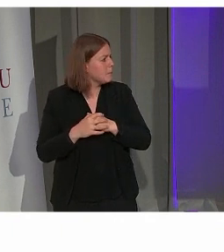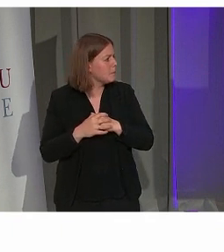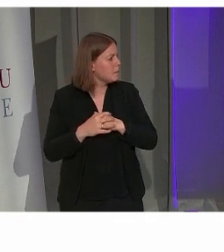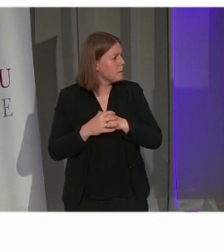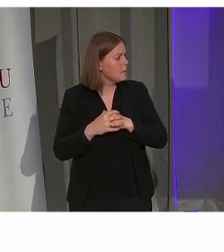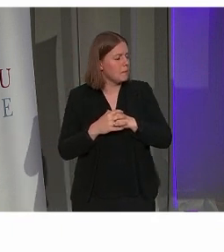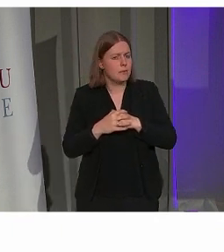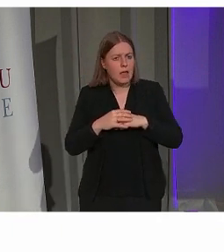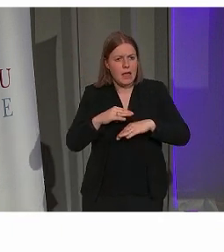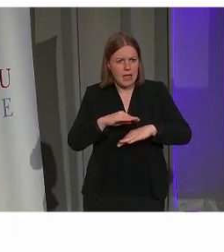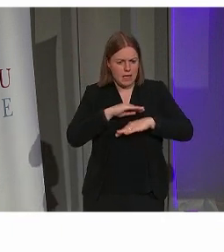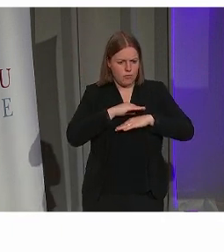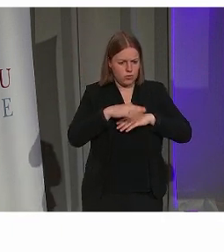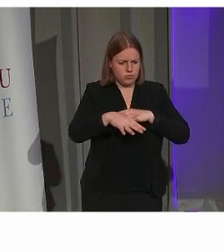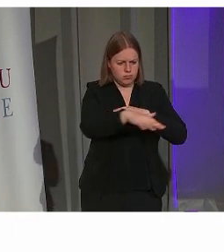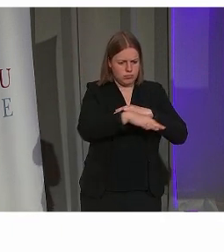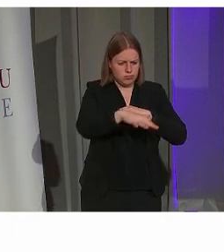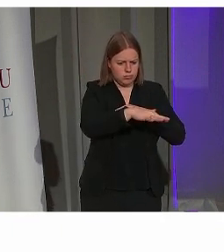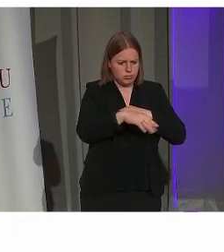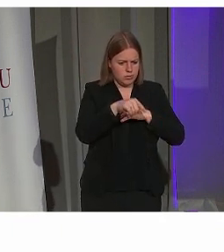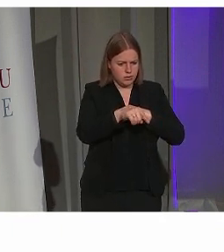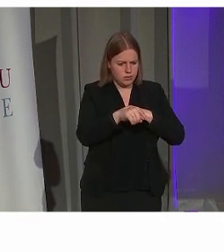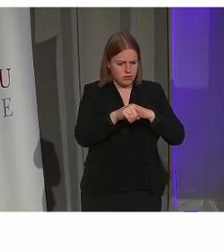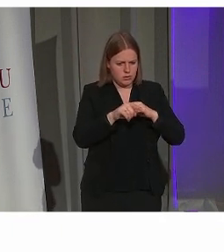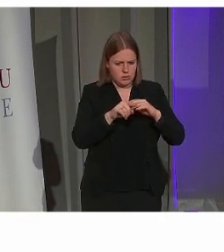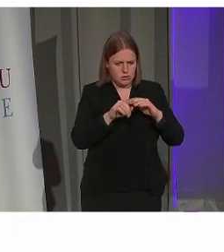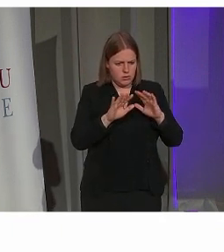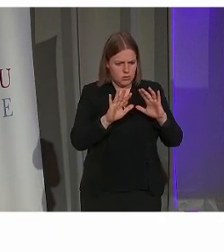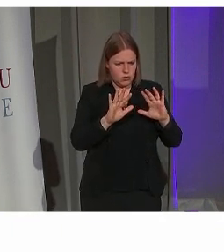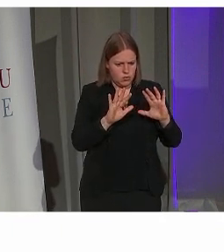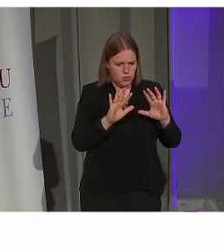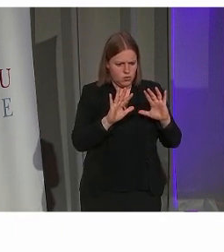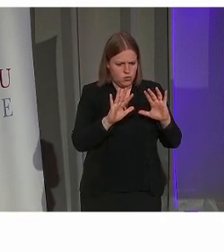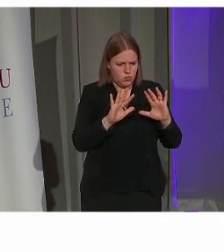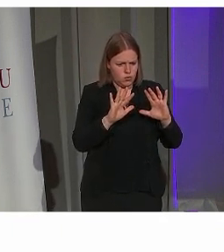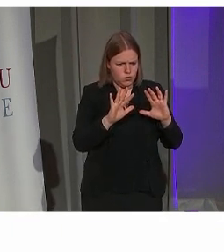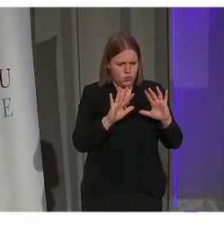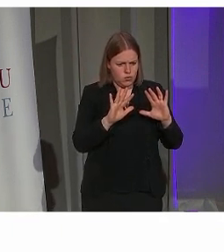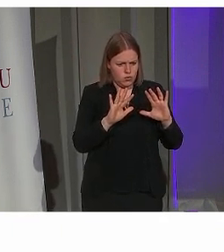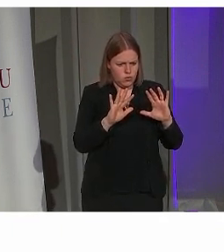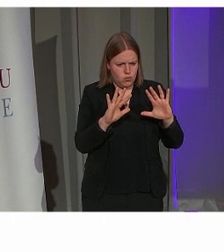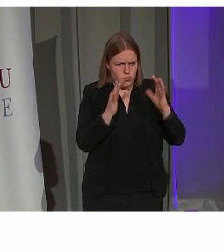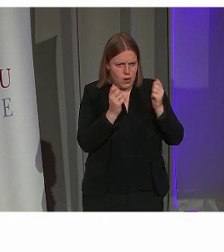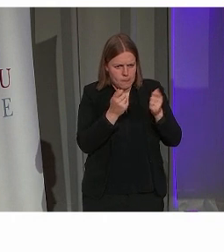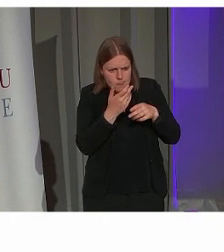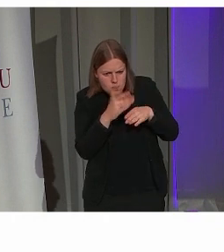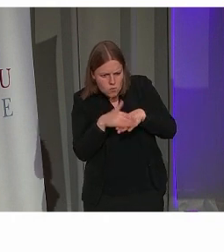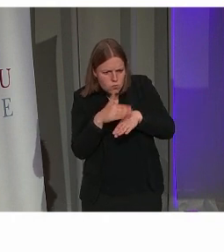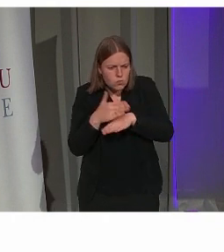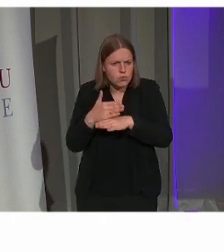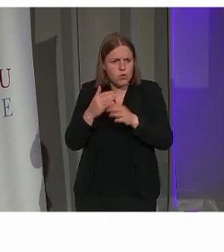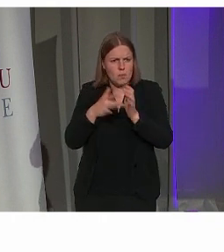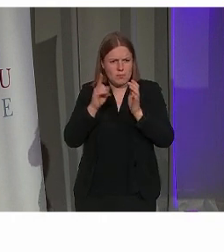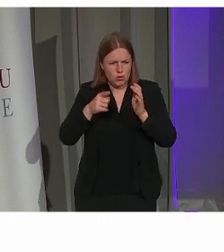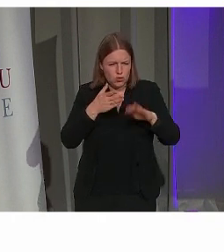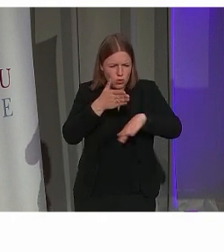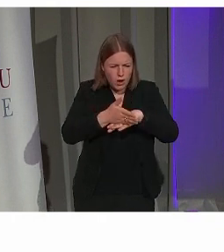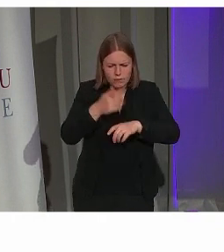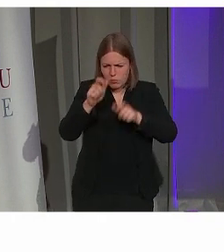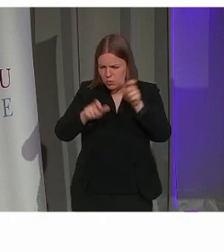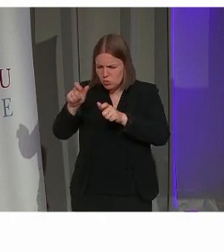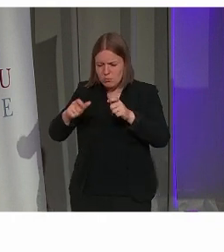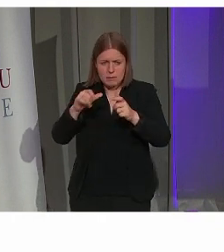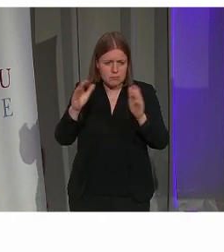heritage site in its ownership, management, or control to which the public has access is accessible to people with